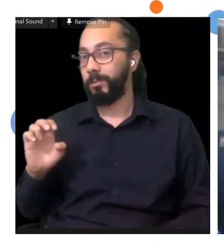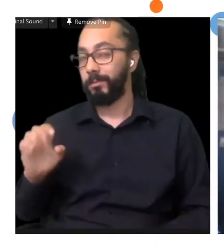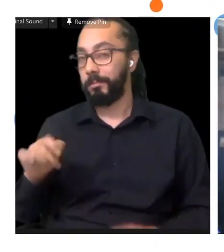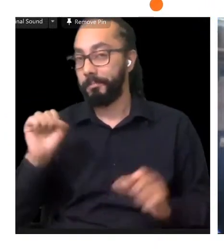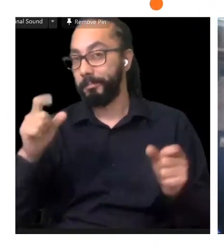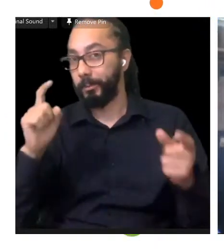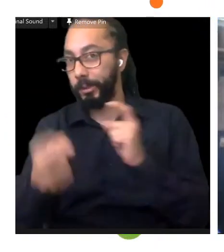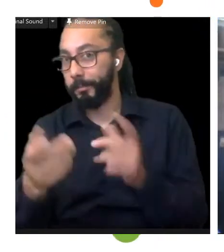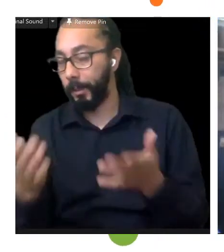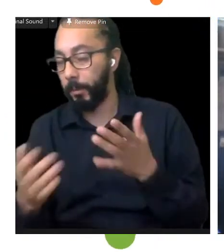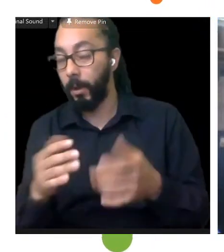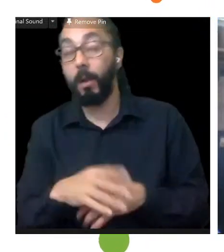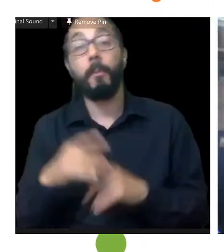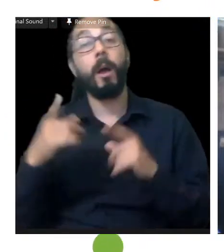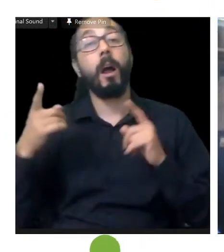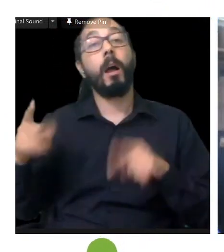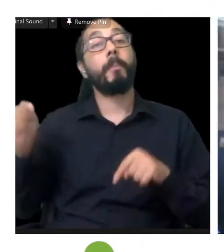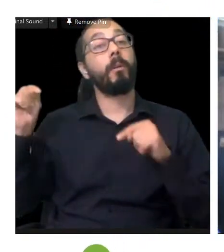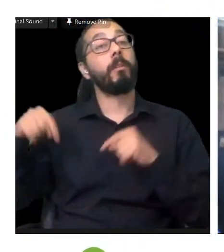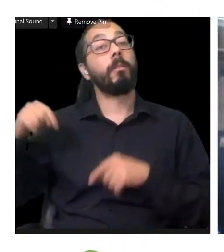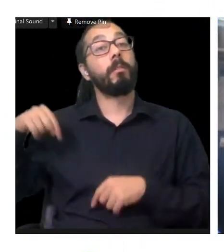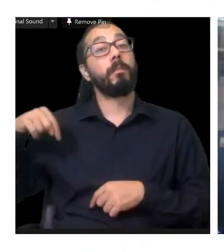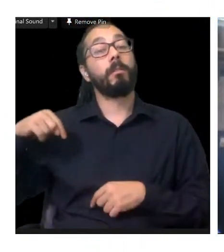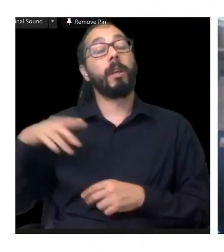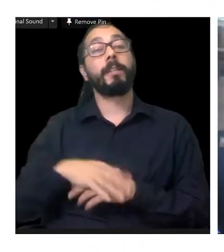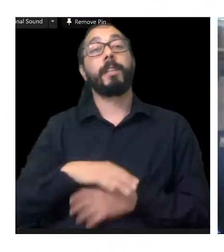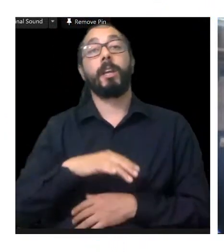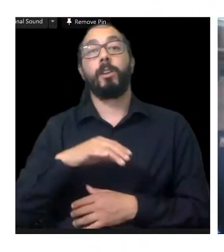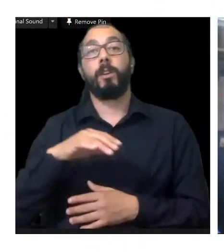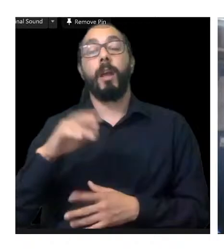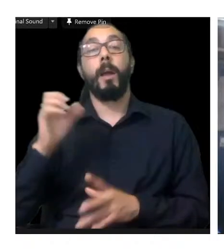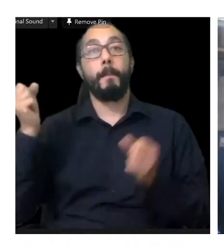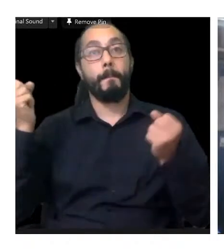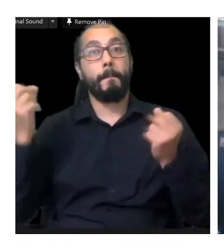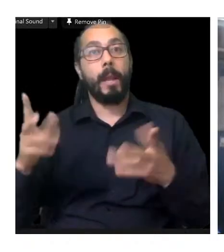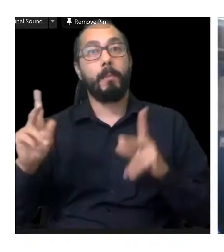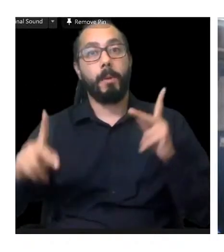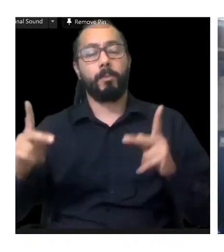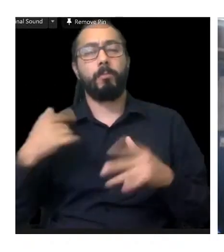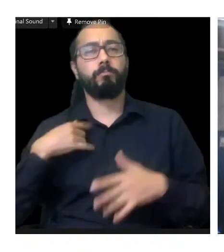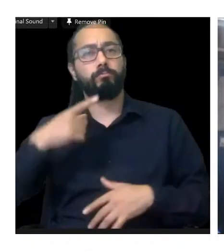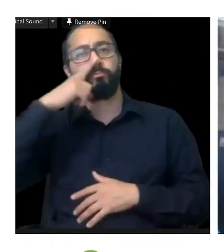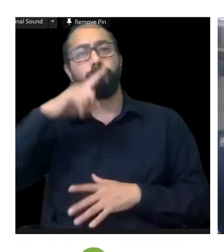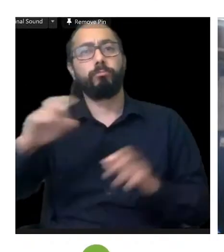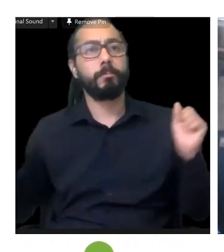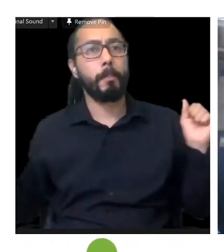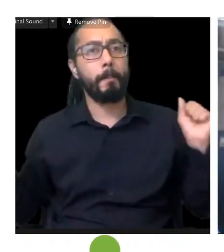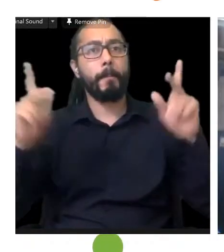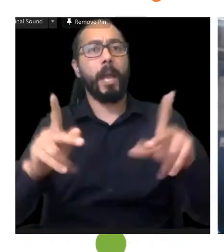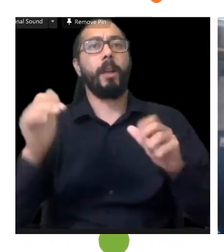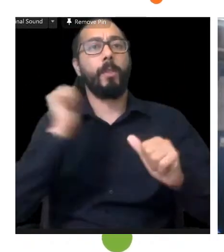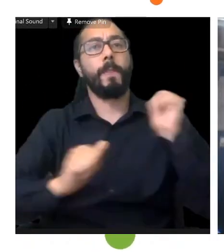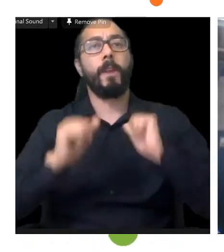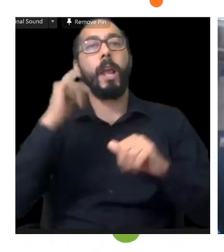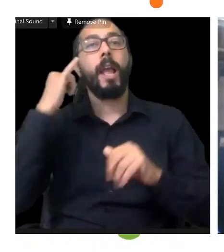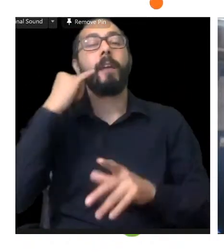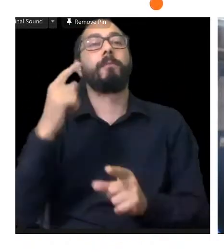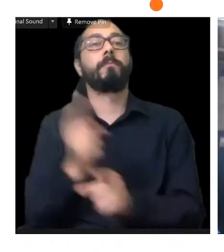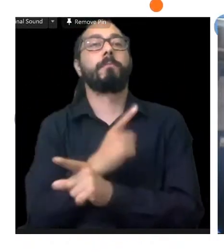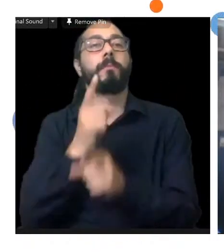surprising number of them, surprising to me, would consider returning into a theater if the right safety conditions were in